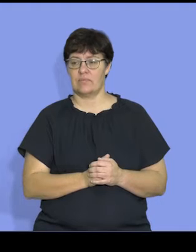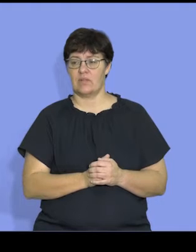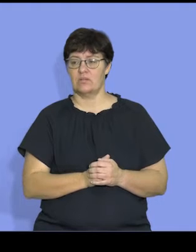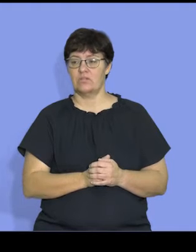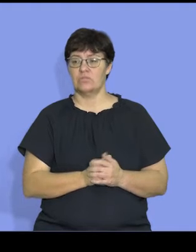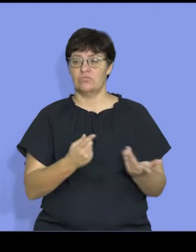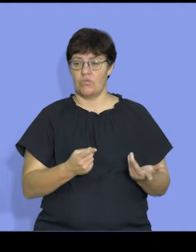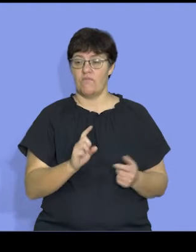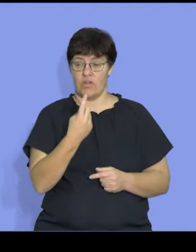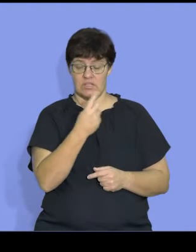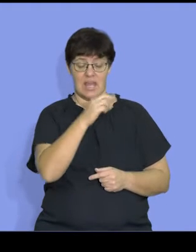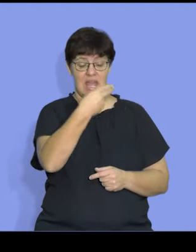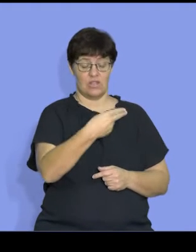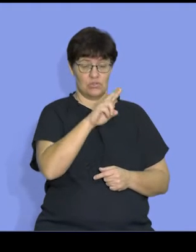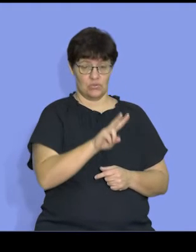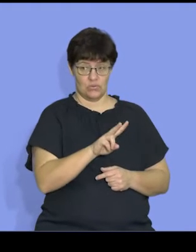H2SO4, right?